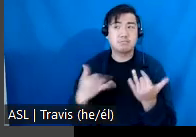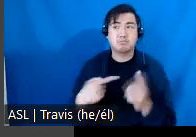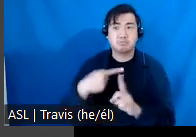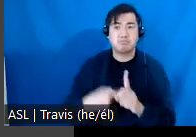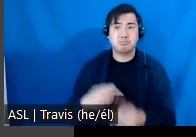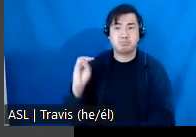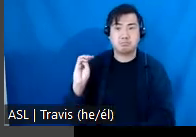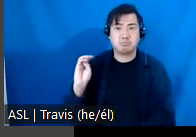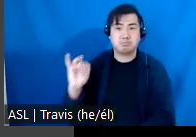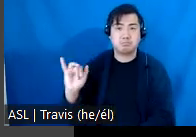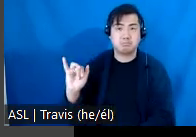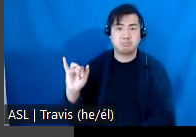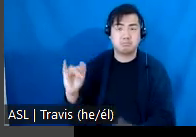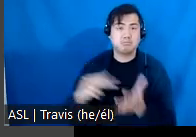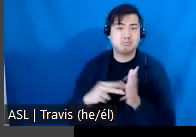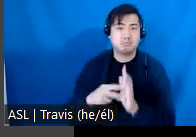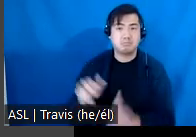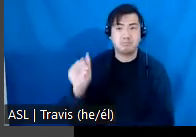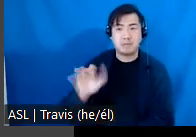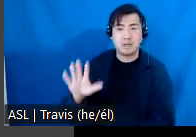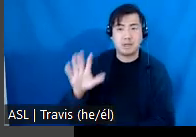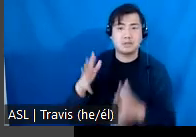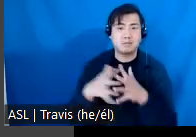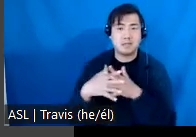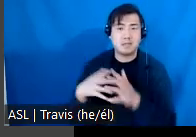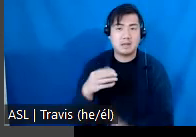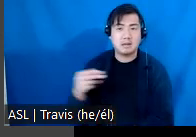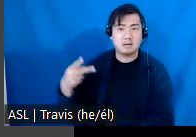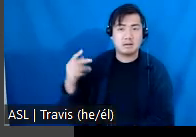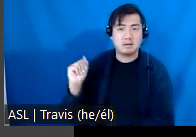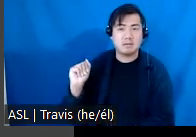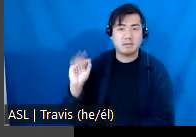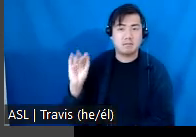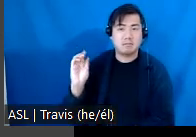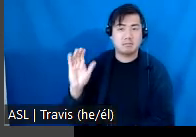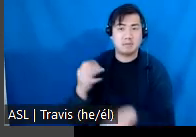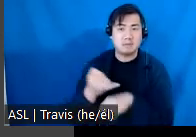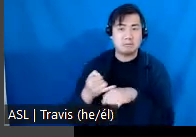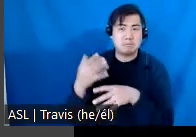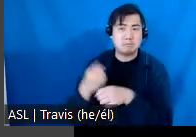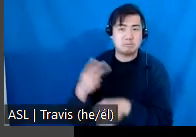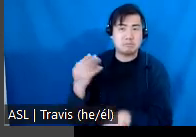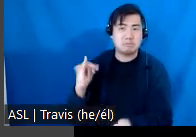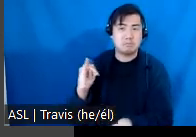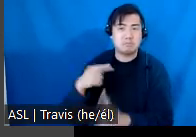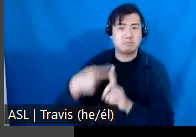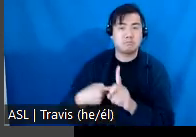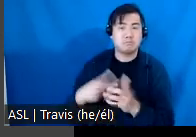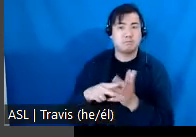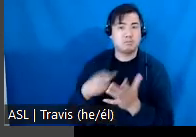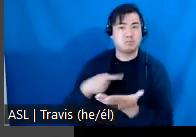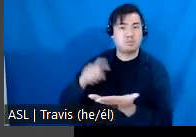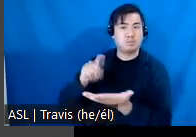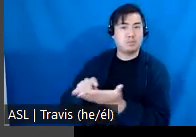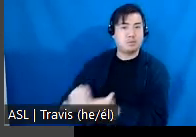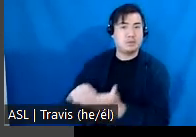May is Asian American and Pacific Islander Heritage Month. This is a month celebrating the achievements and contribution of a lot of